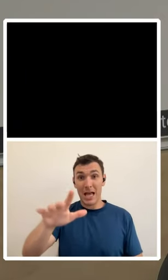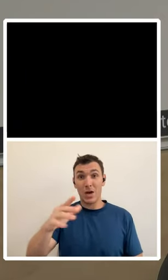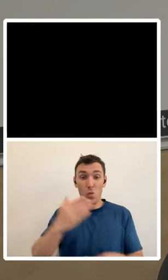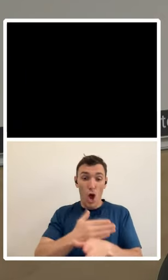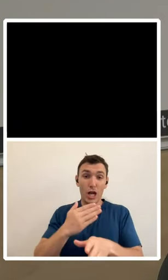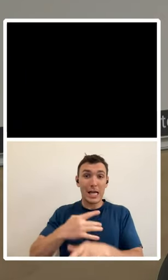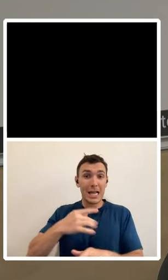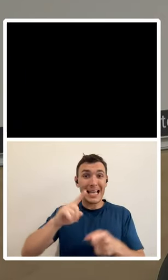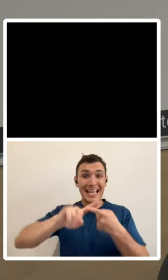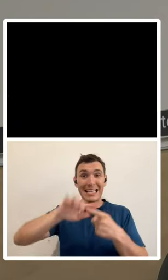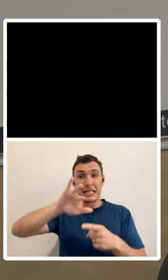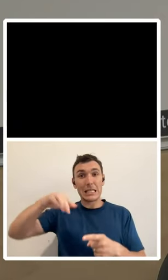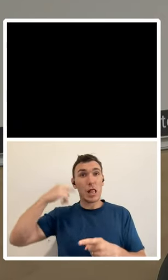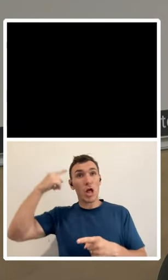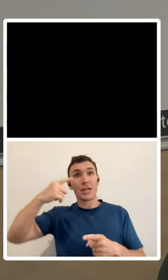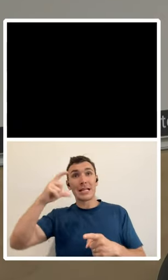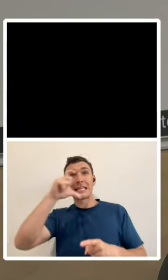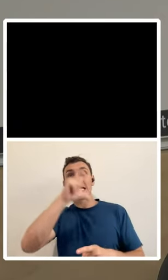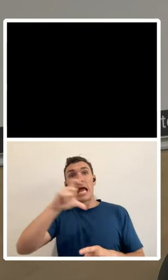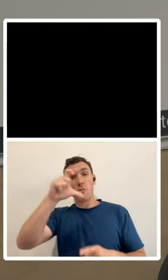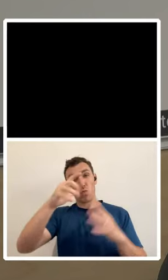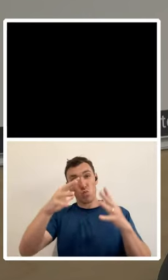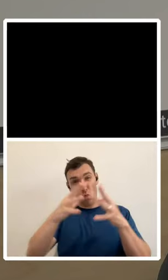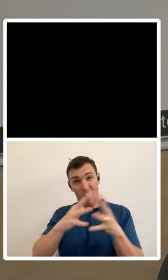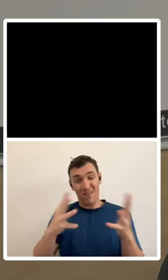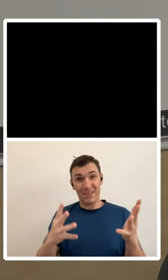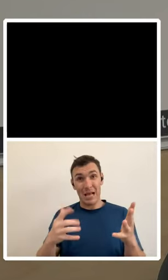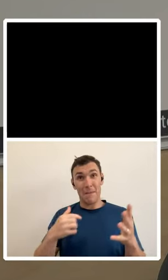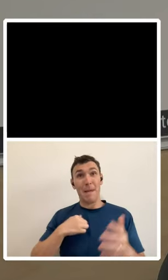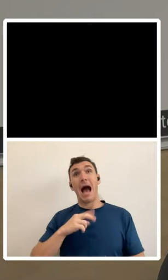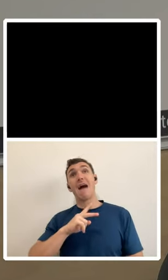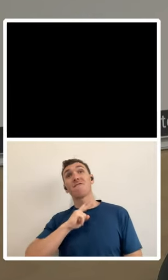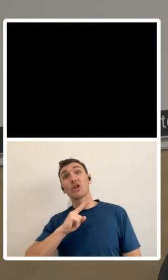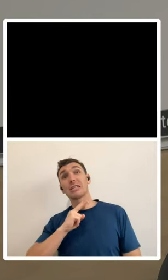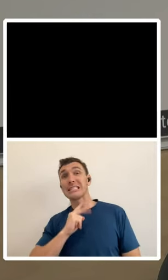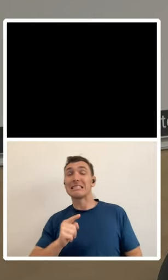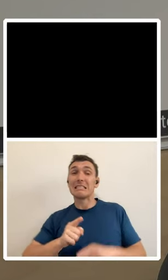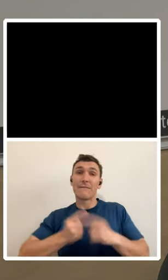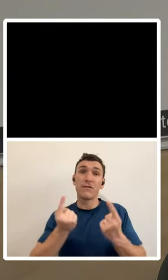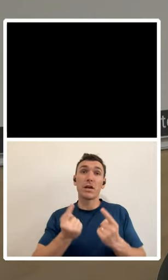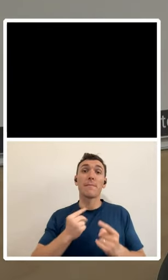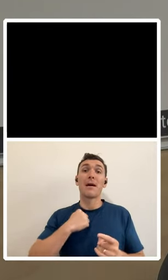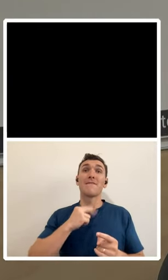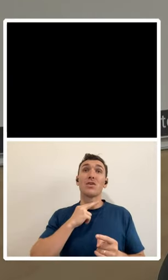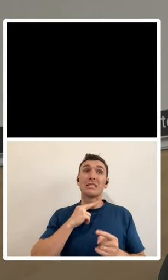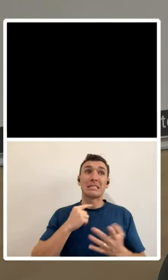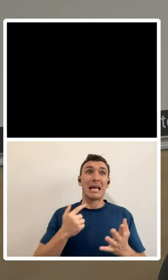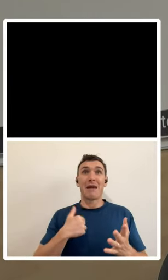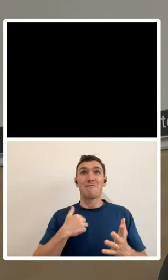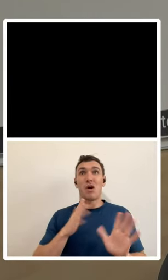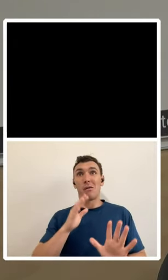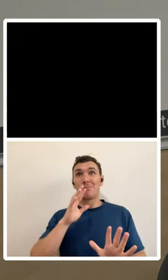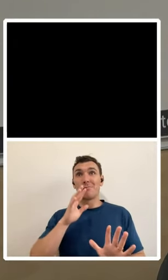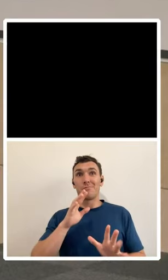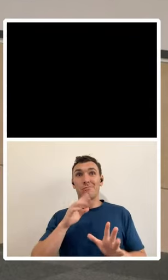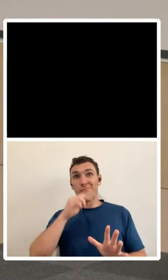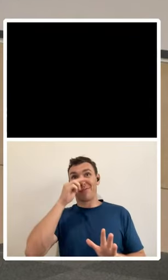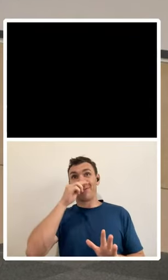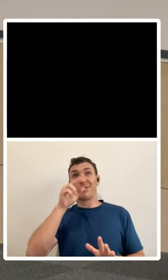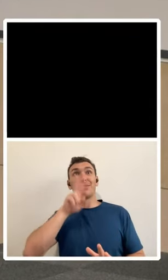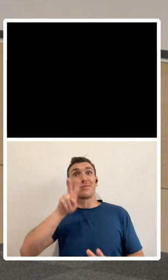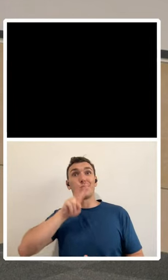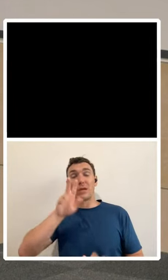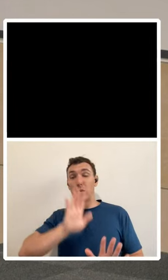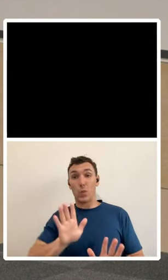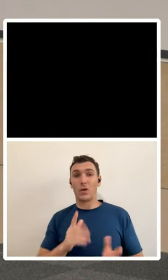obligation to try and get through. I couldn't agree more. So you the door was opened,